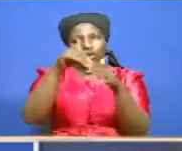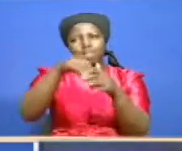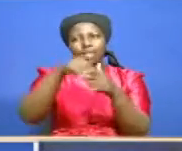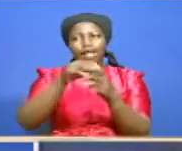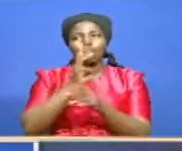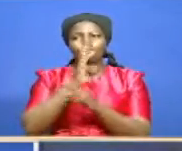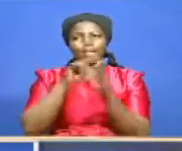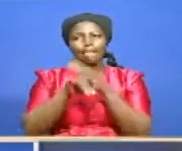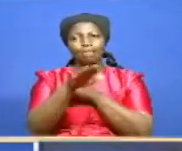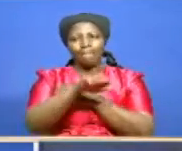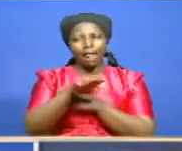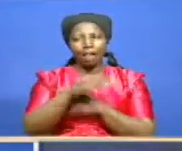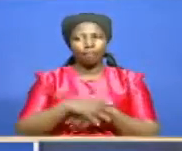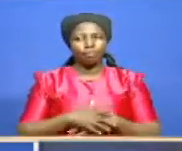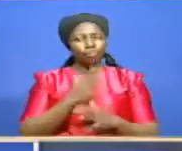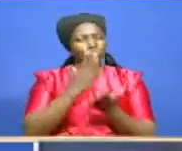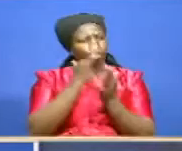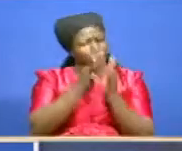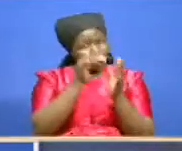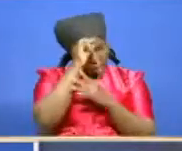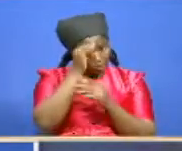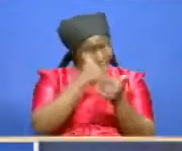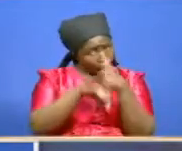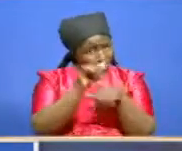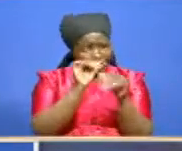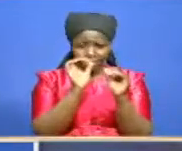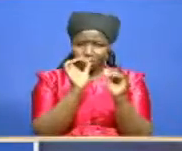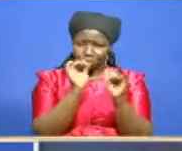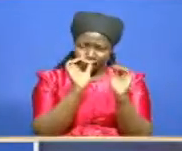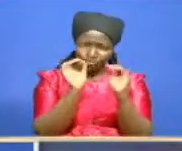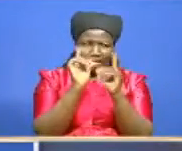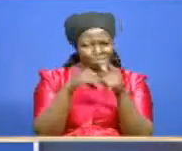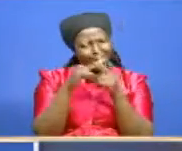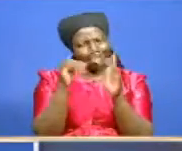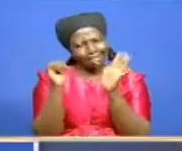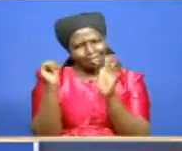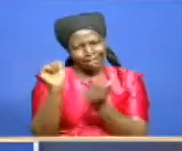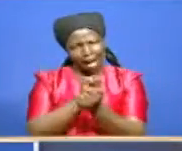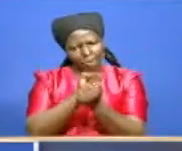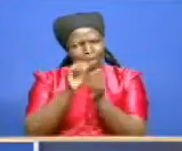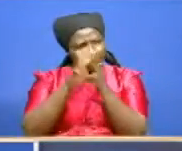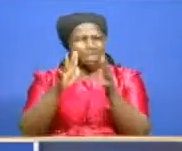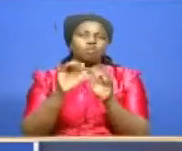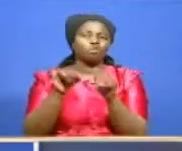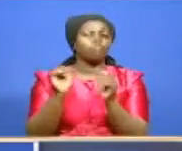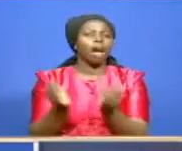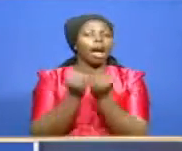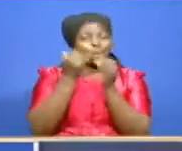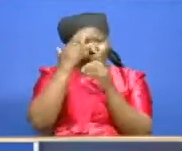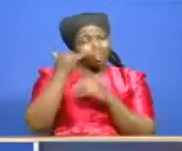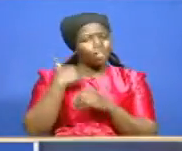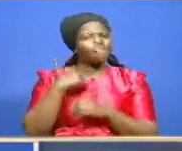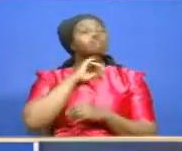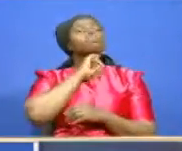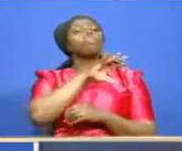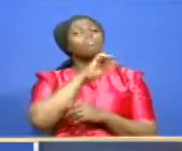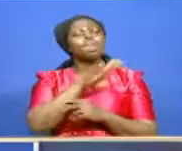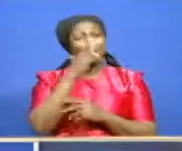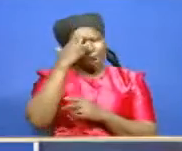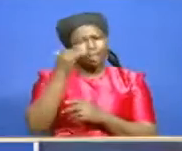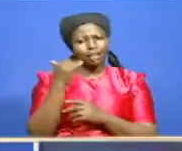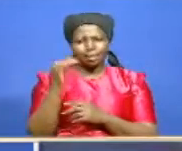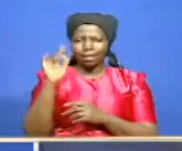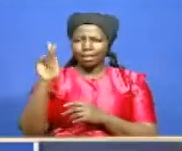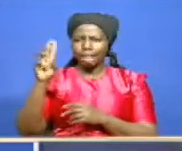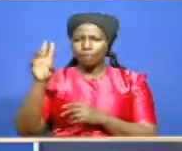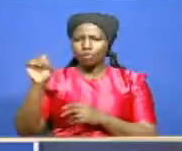serikali haitachukua hatua. Hivi sasa tumeteta miaka mingi. Twashukuru vile KWS kuwa hapa na tukuona jambo hili